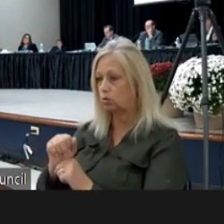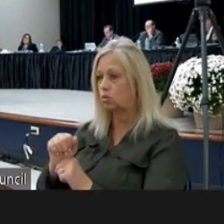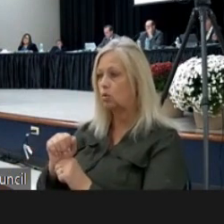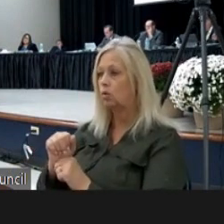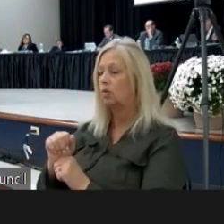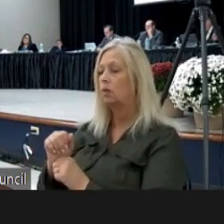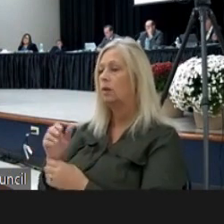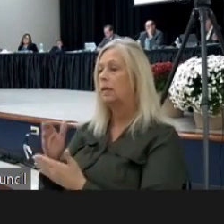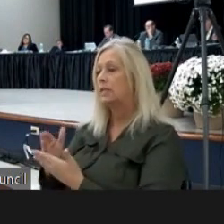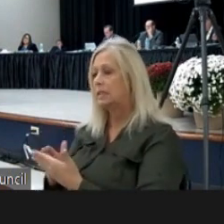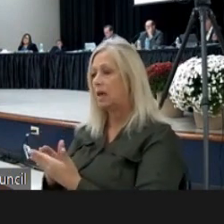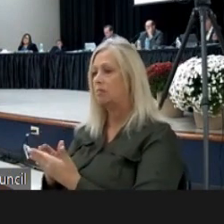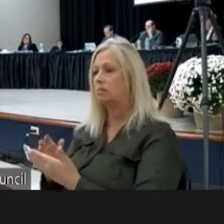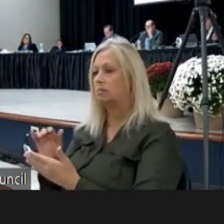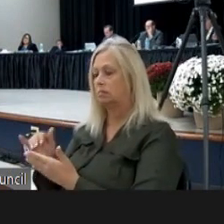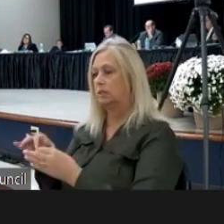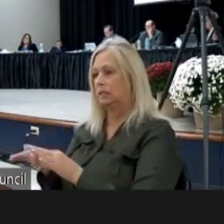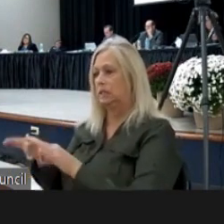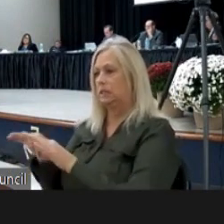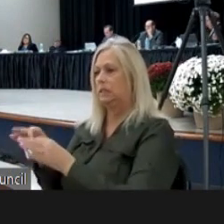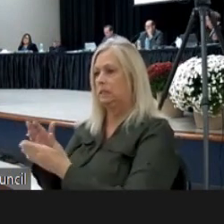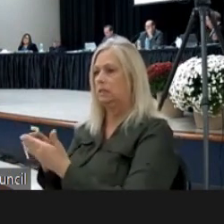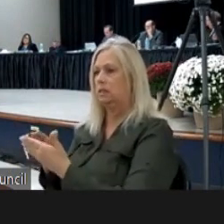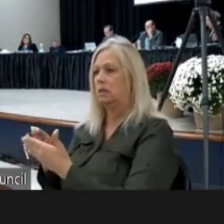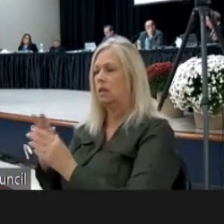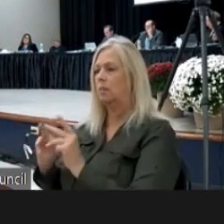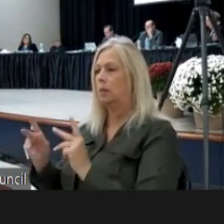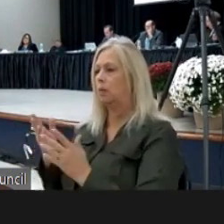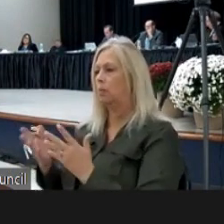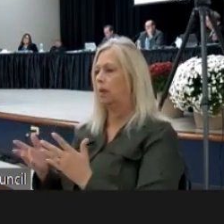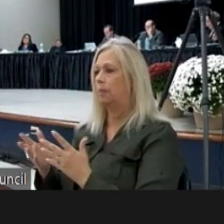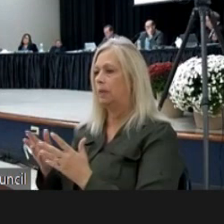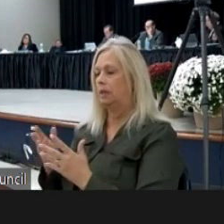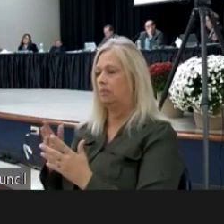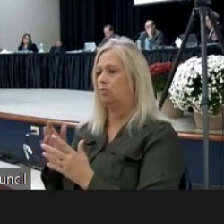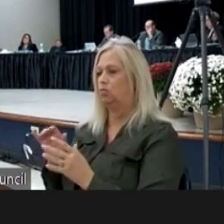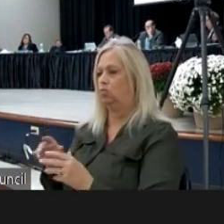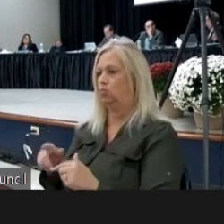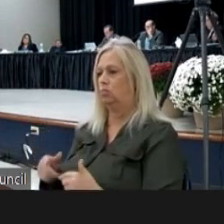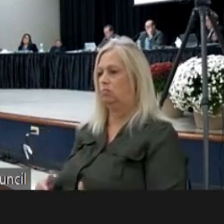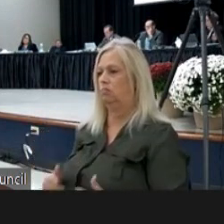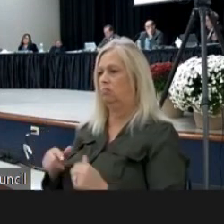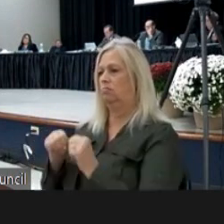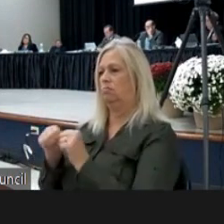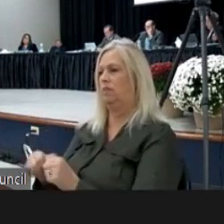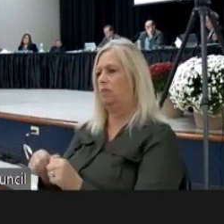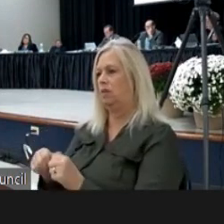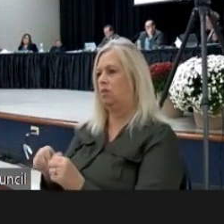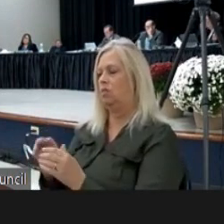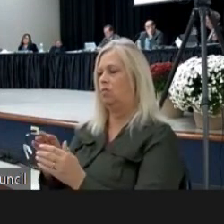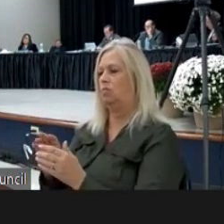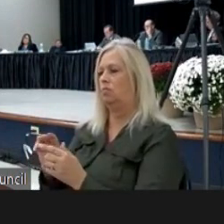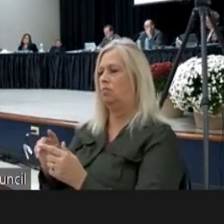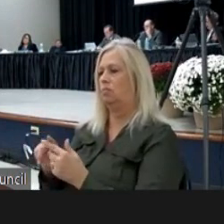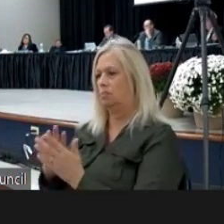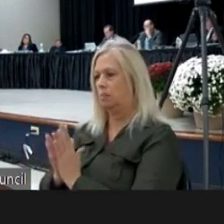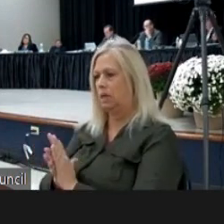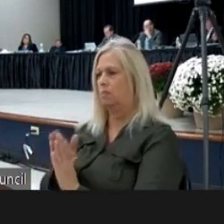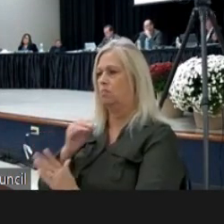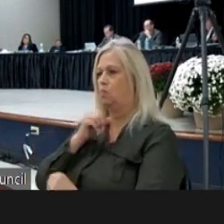dynamics of people wanting to be able to age in place, we felt like as somebody